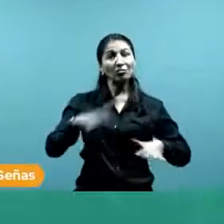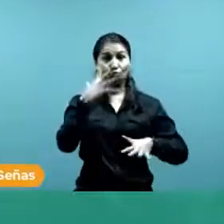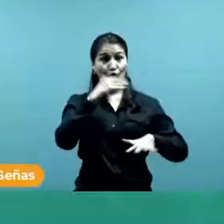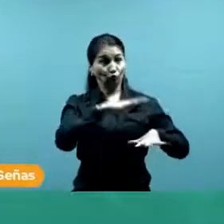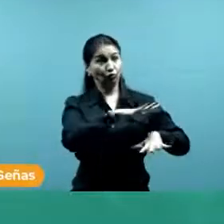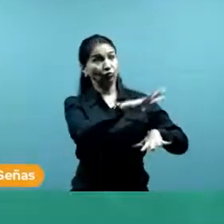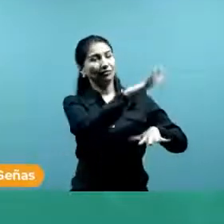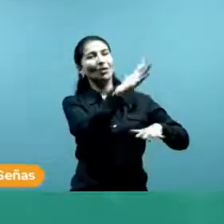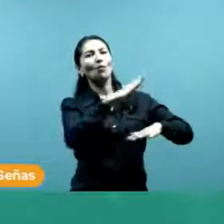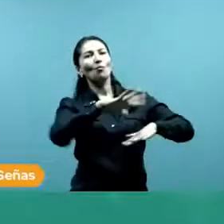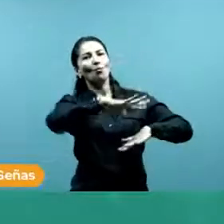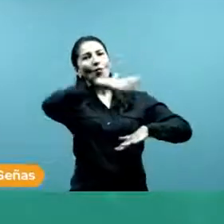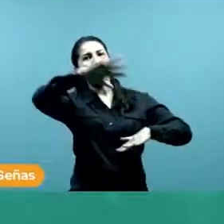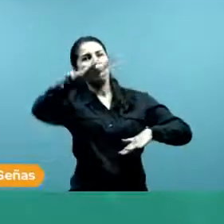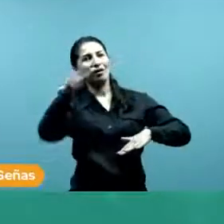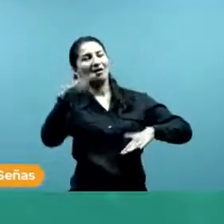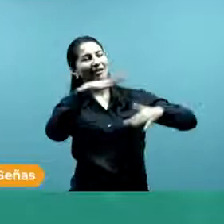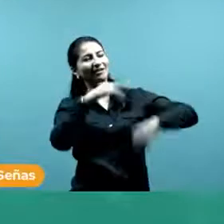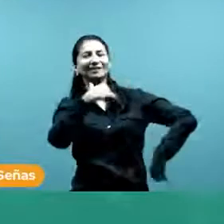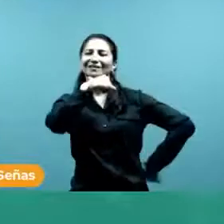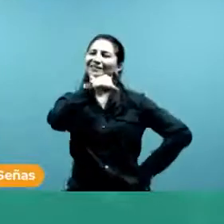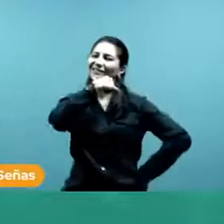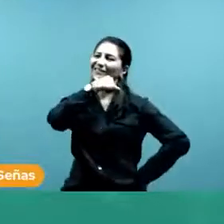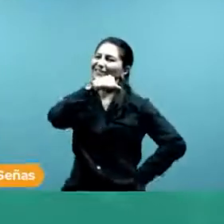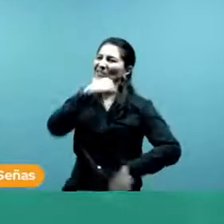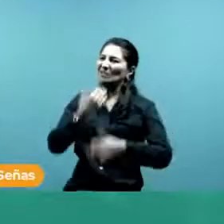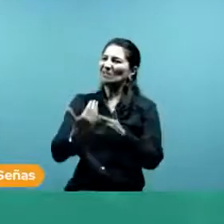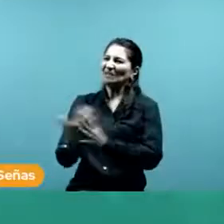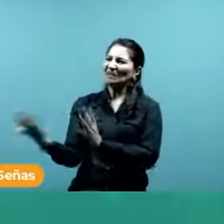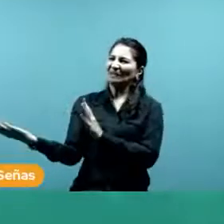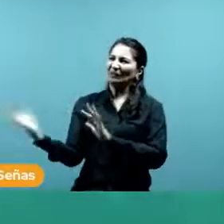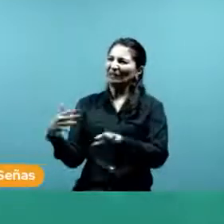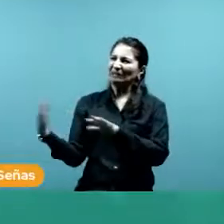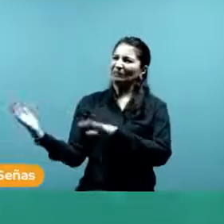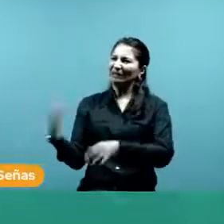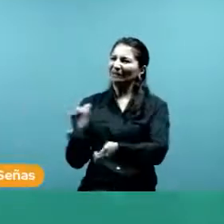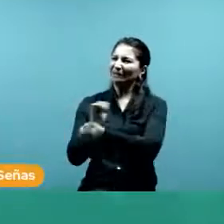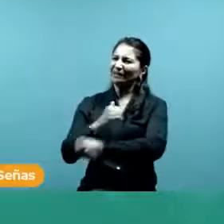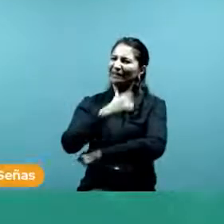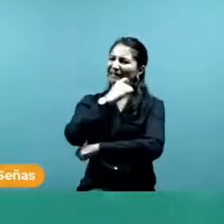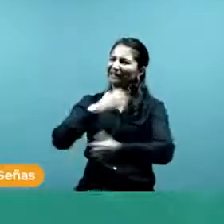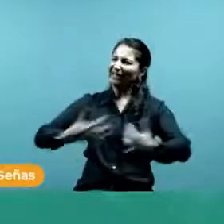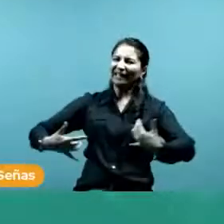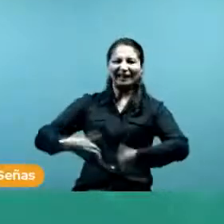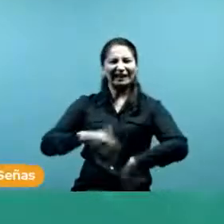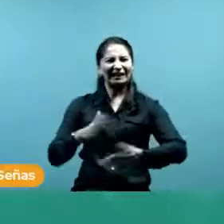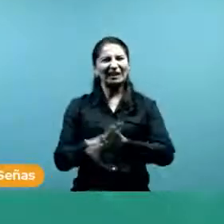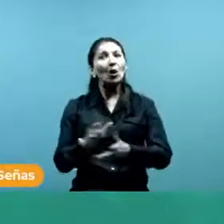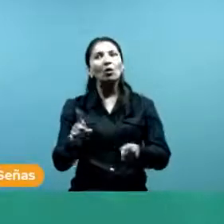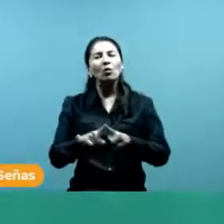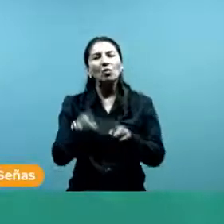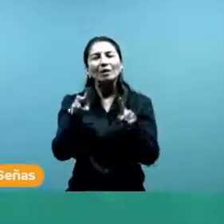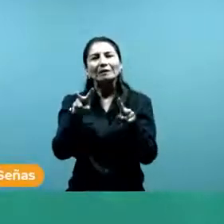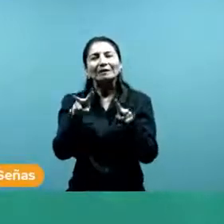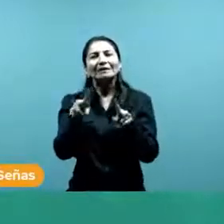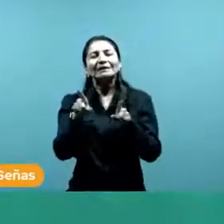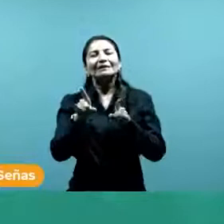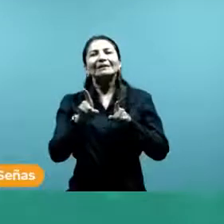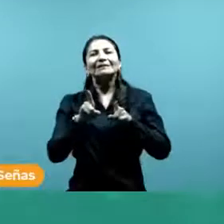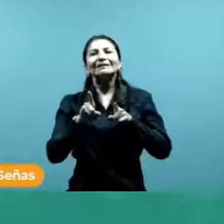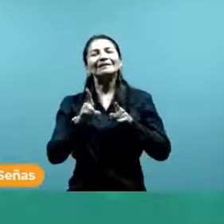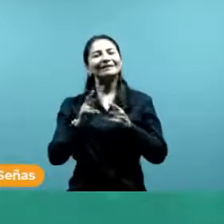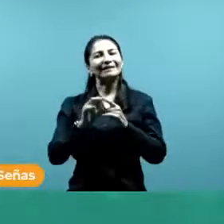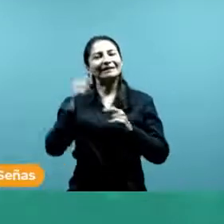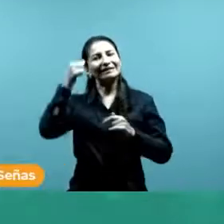medio so de las it is montañas. Very important in the education to also look entonces, at them es muy importante as people. They were not este monsters.